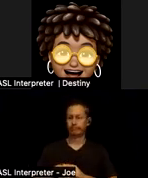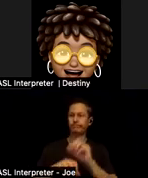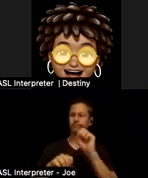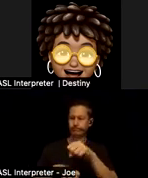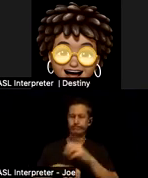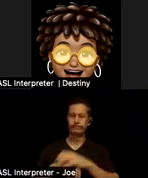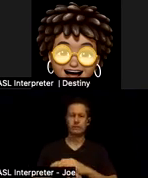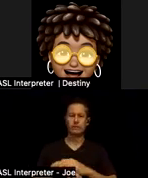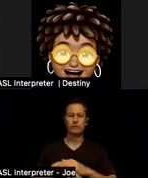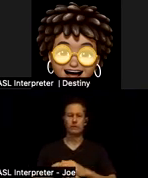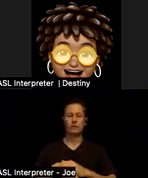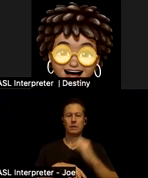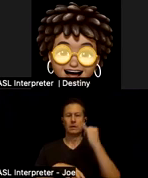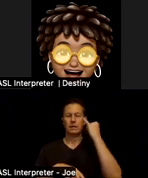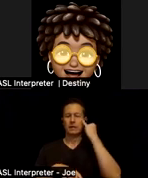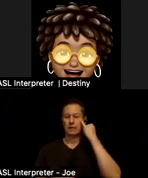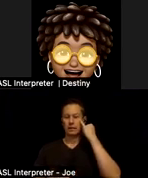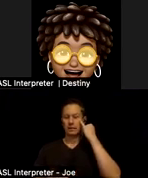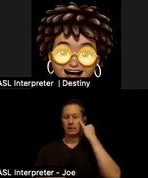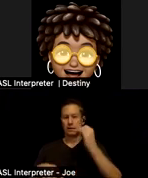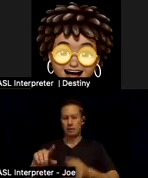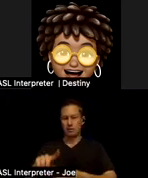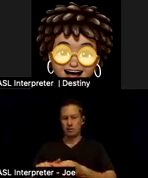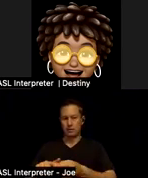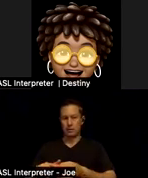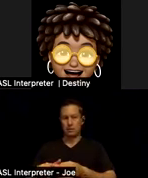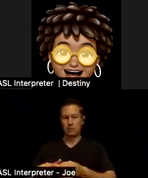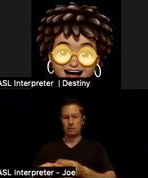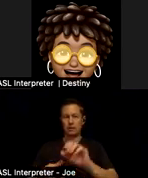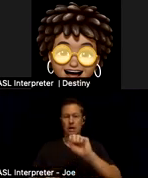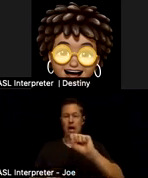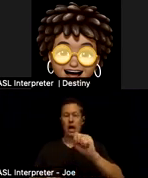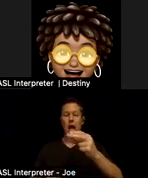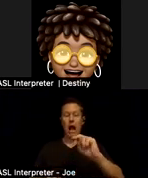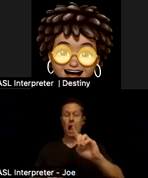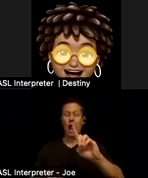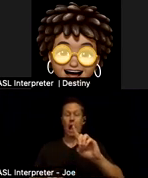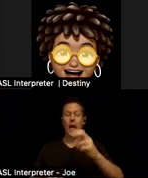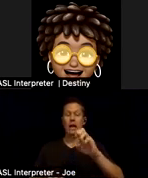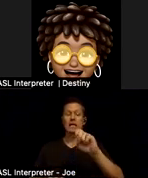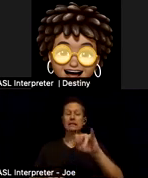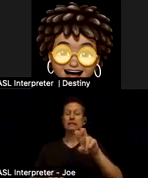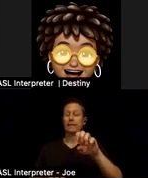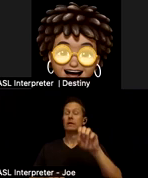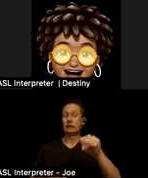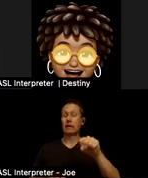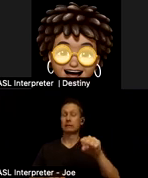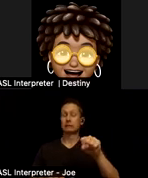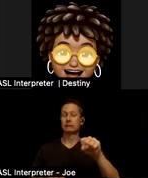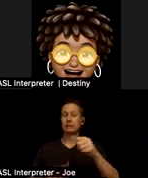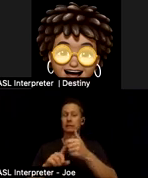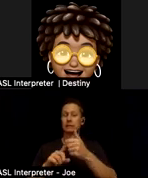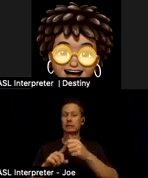stuff down to the furniture. Not the quake hold, but the adhesive. The adhesive. Oh yeah, the adhesive. Yes, you can. You just have to be careful while you're